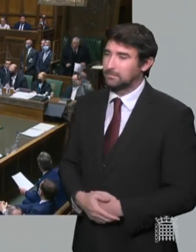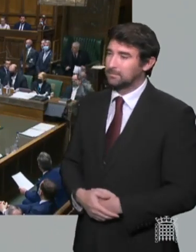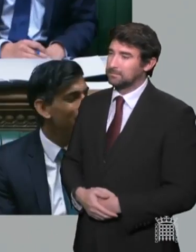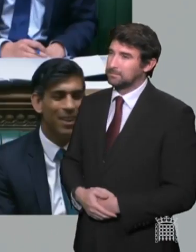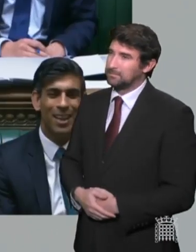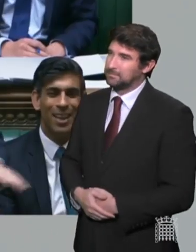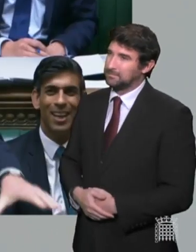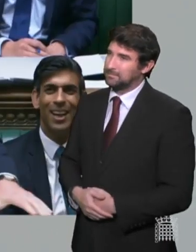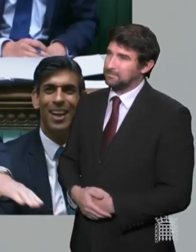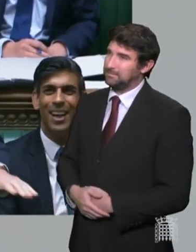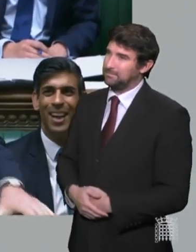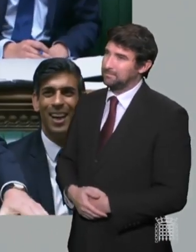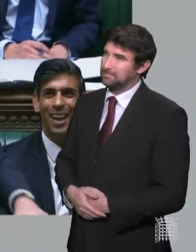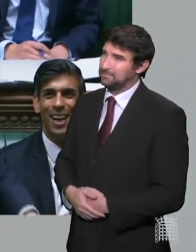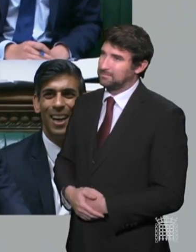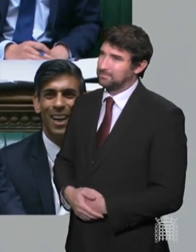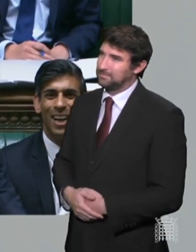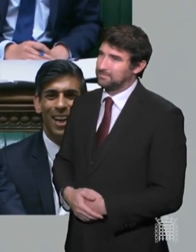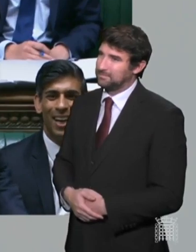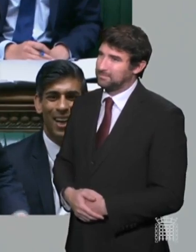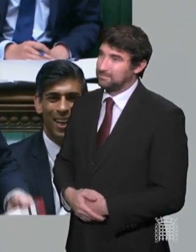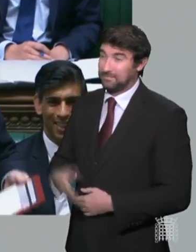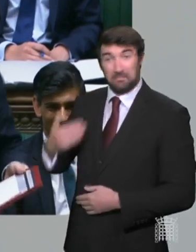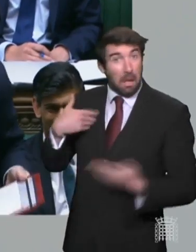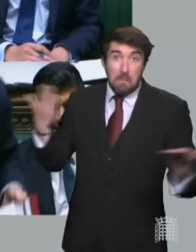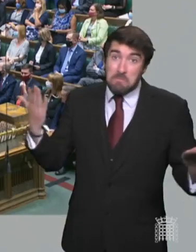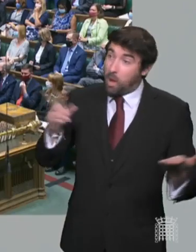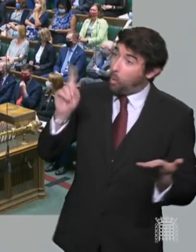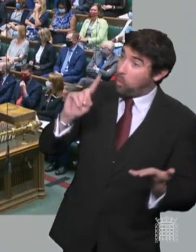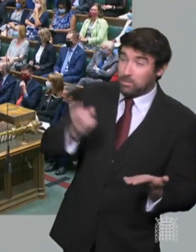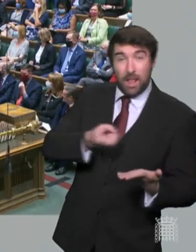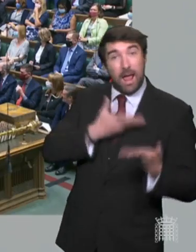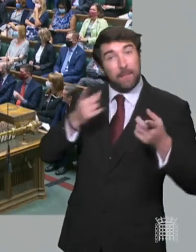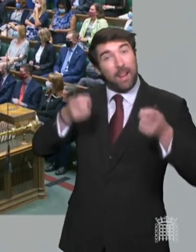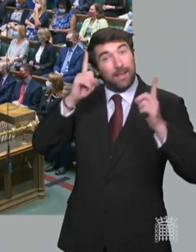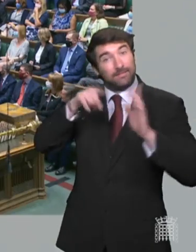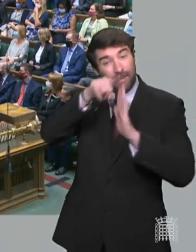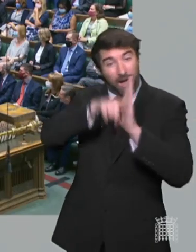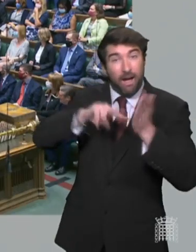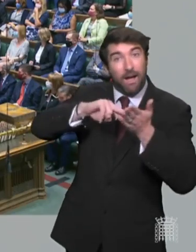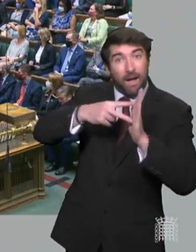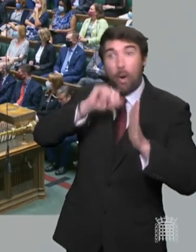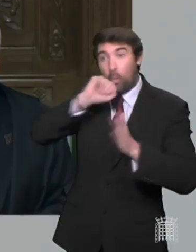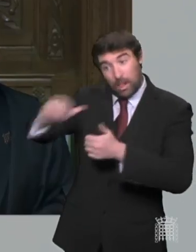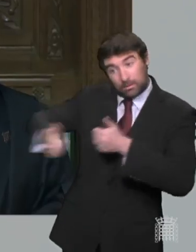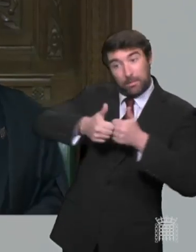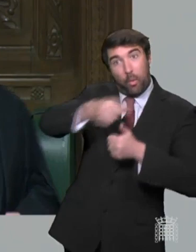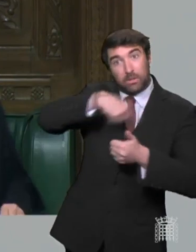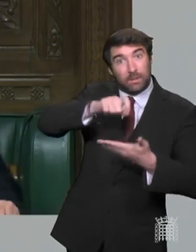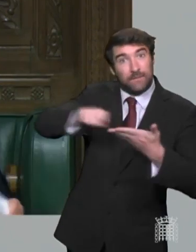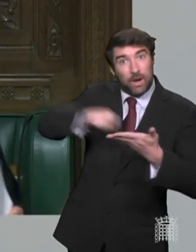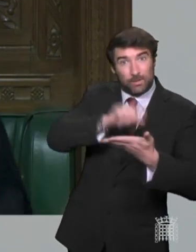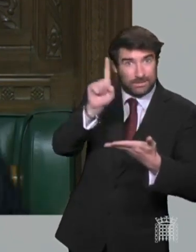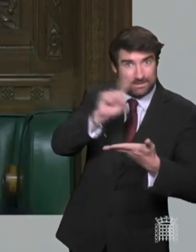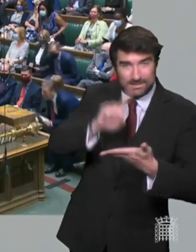Leader of the Opposition, whether he's going to vote for our measures tonight, Mr. Speaker. I know the House has been away, but it's still Prime Minister's